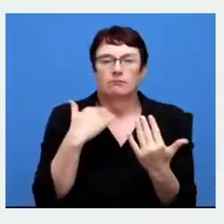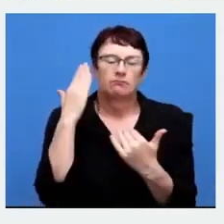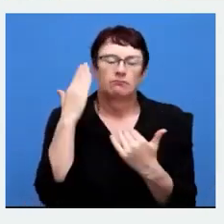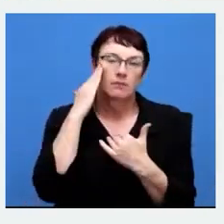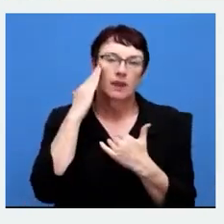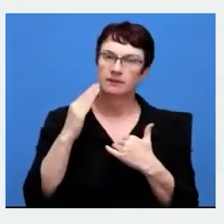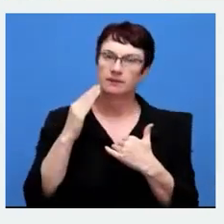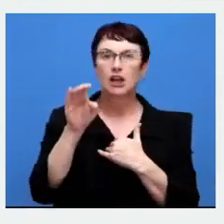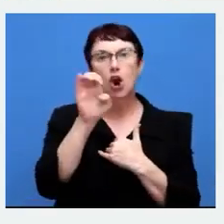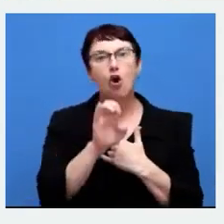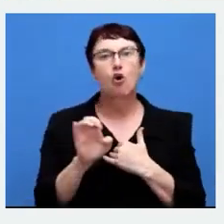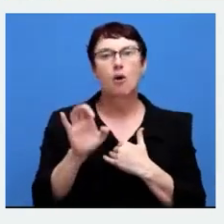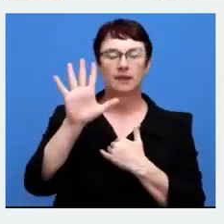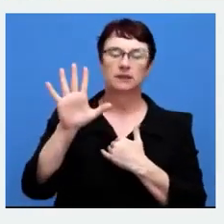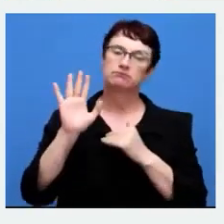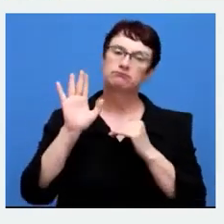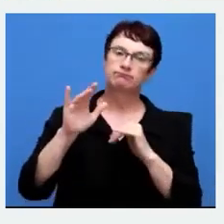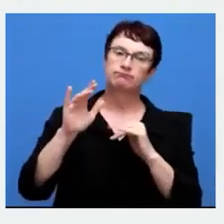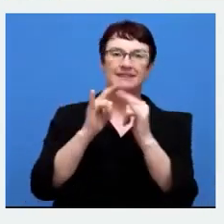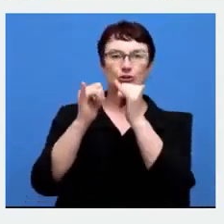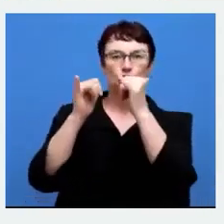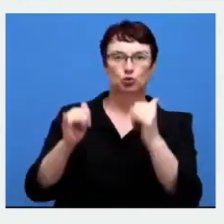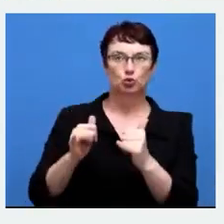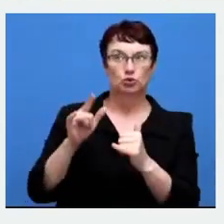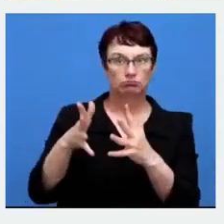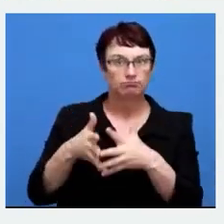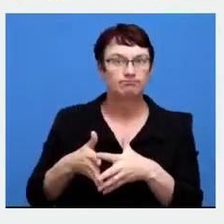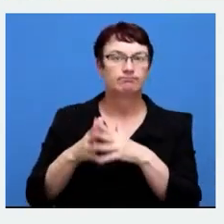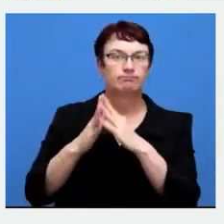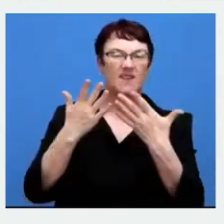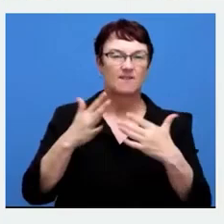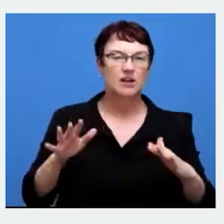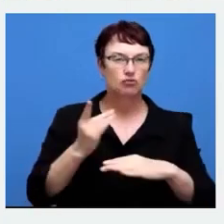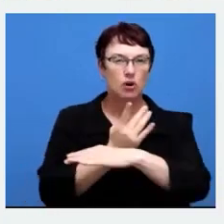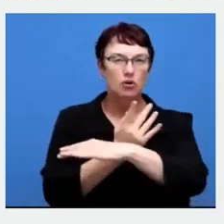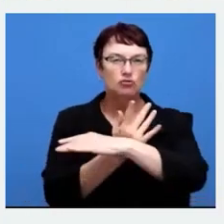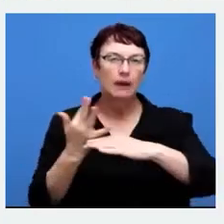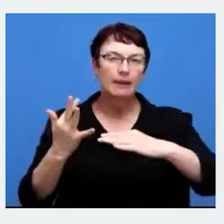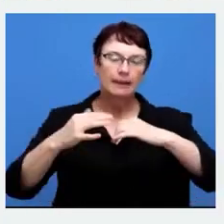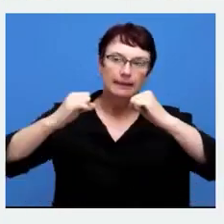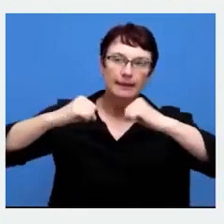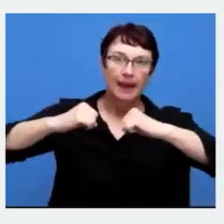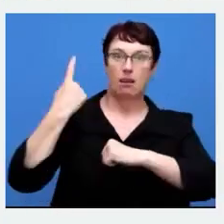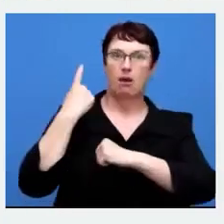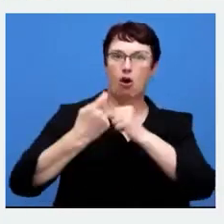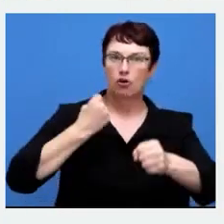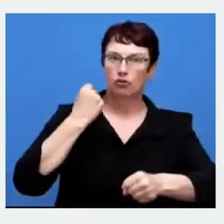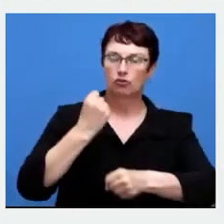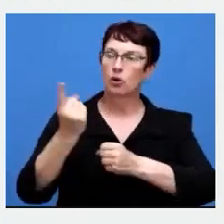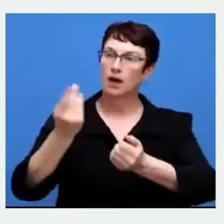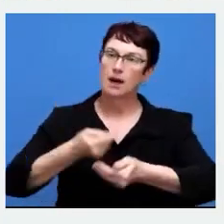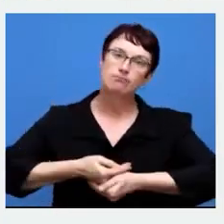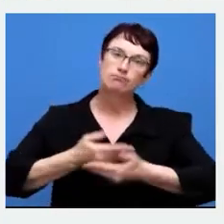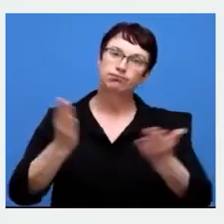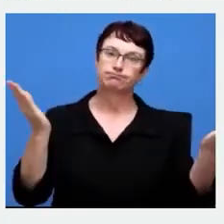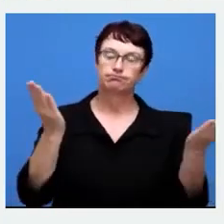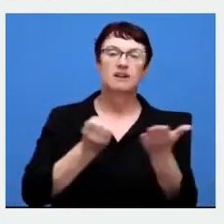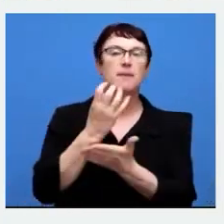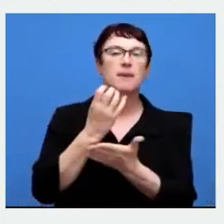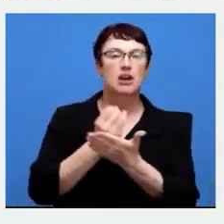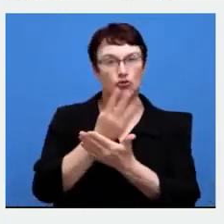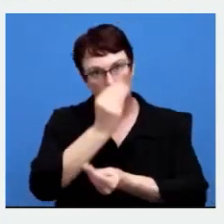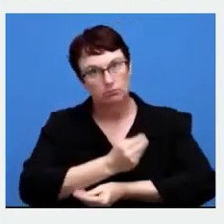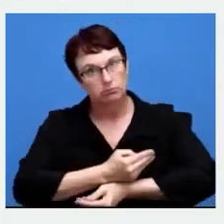an information campaign about the Green Deal and gender equality last year. And it produced a report that presents 12